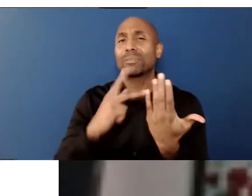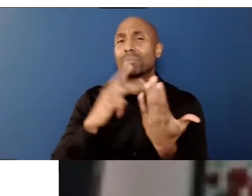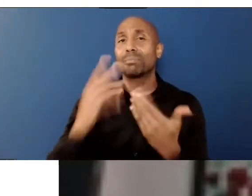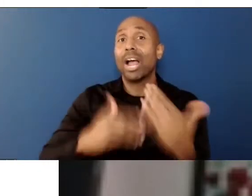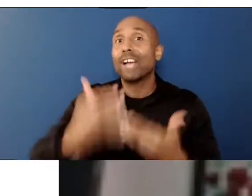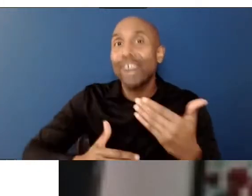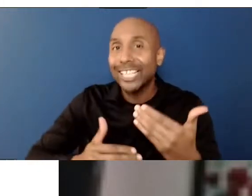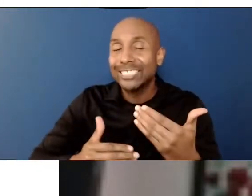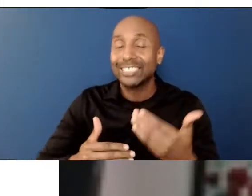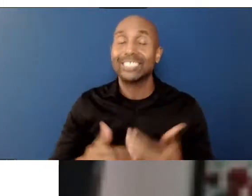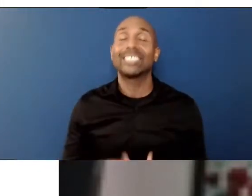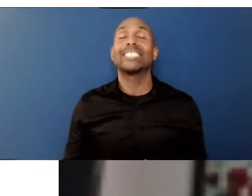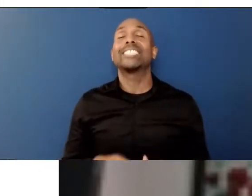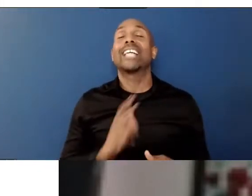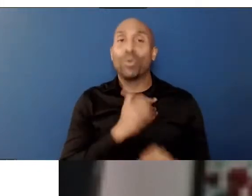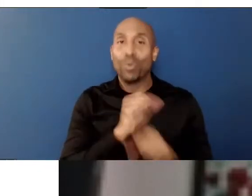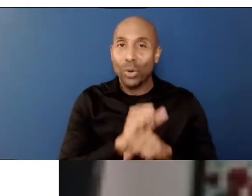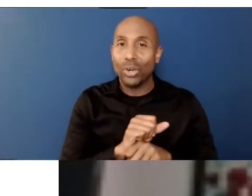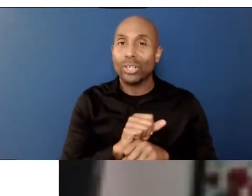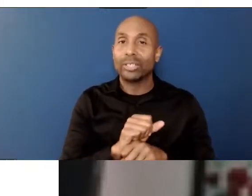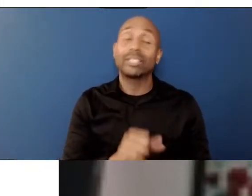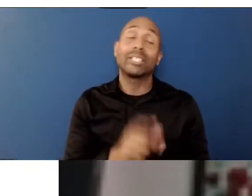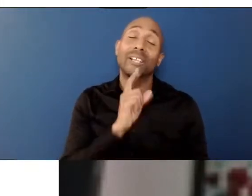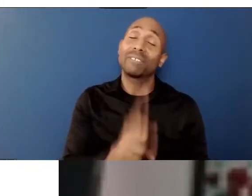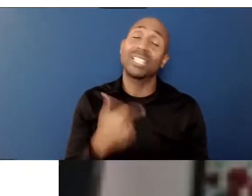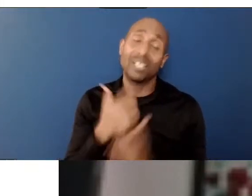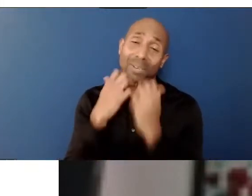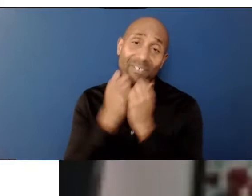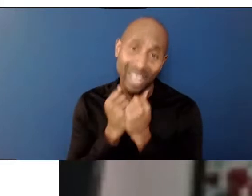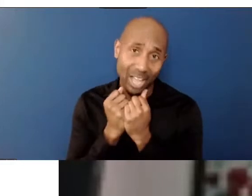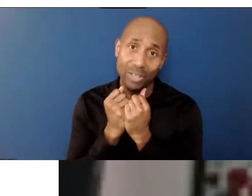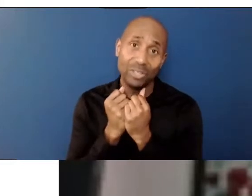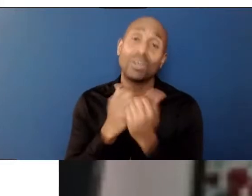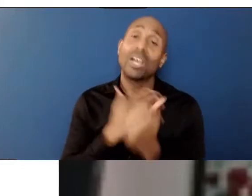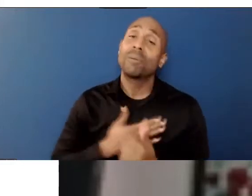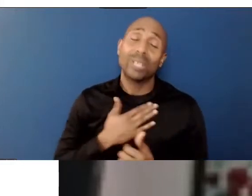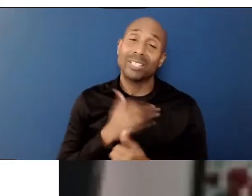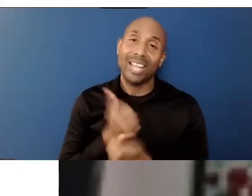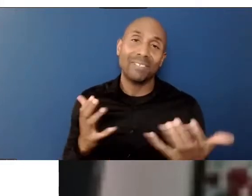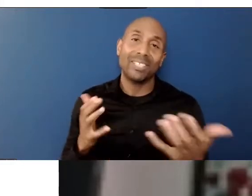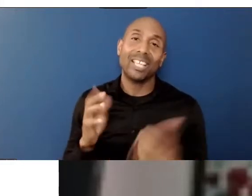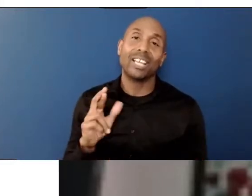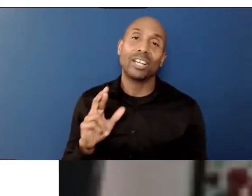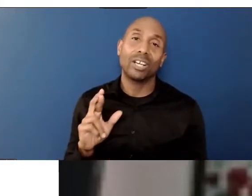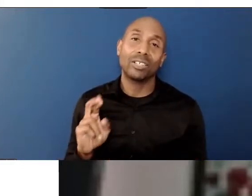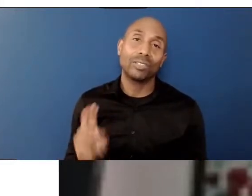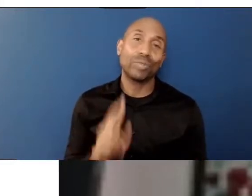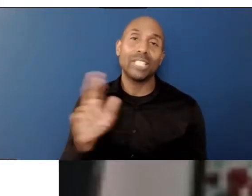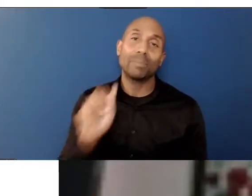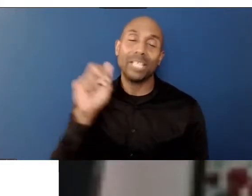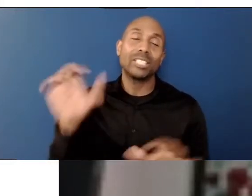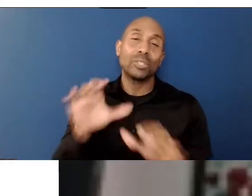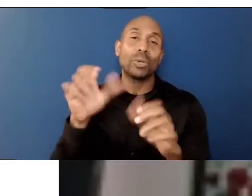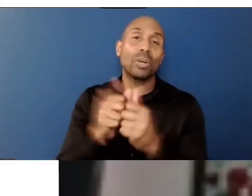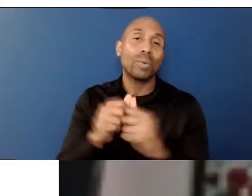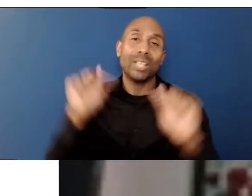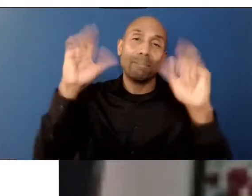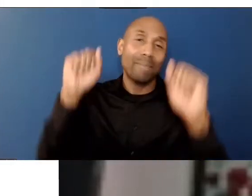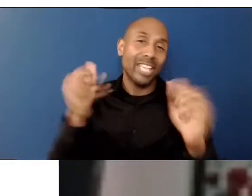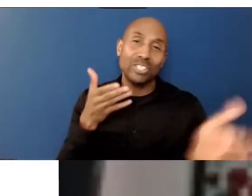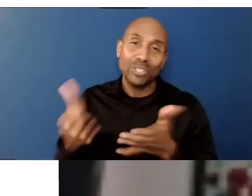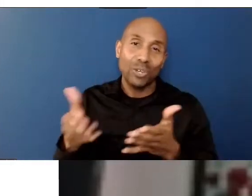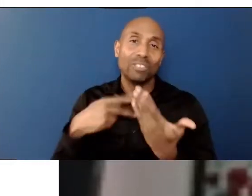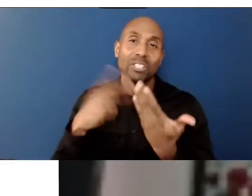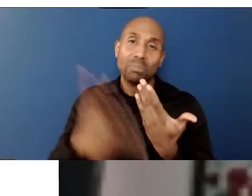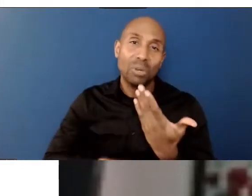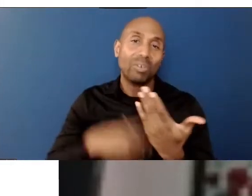But we value and appreciate everything that reachAbility is doing with its amazing programs and services and outreach. And again,